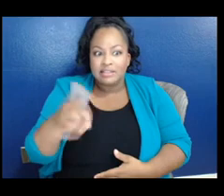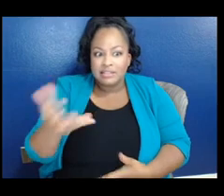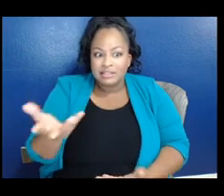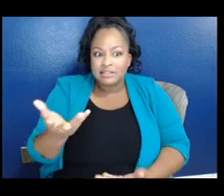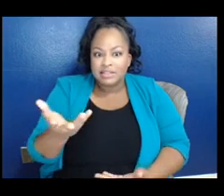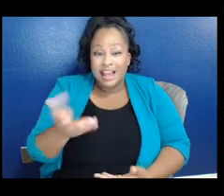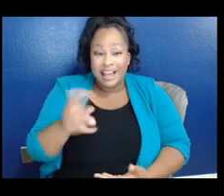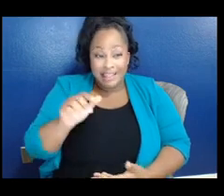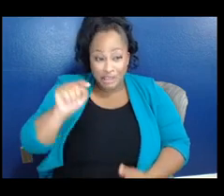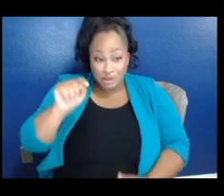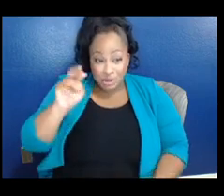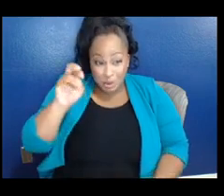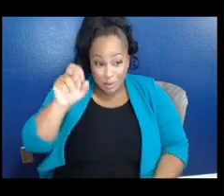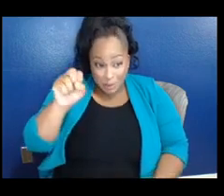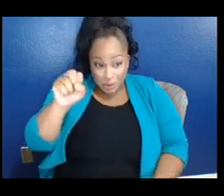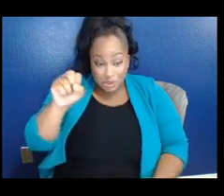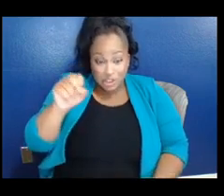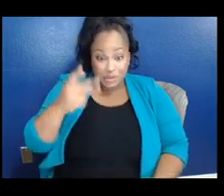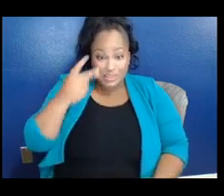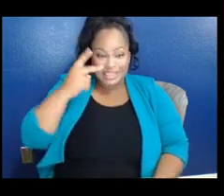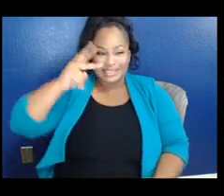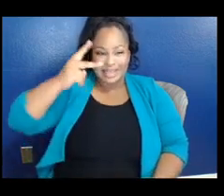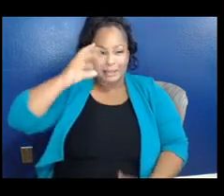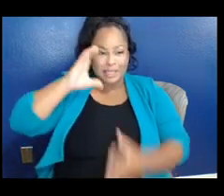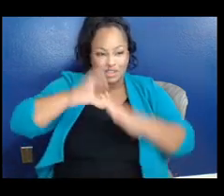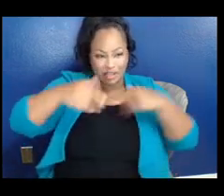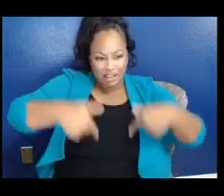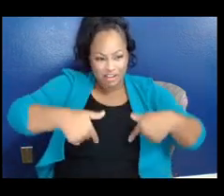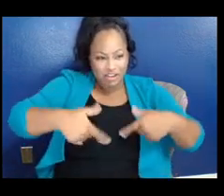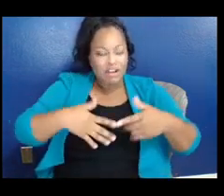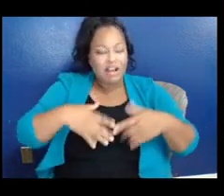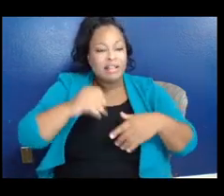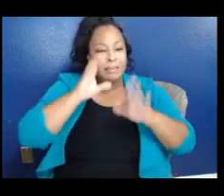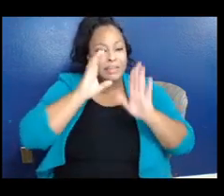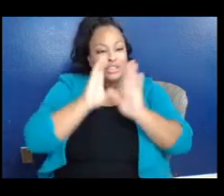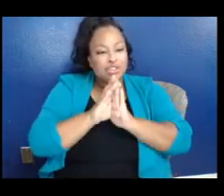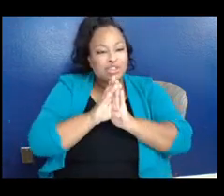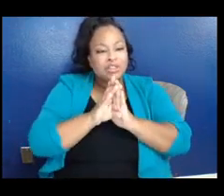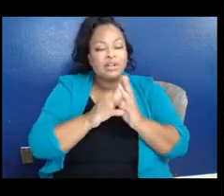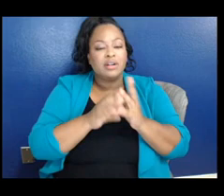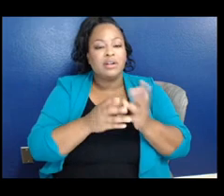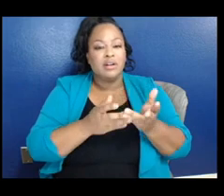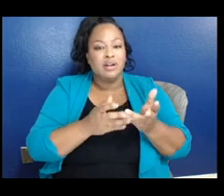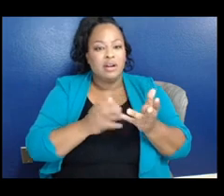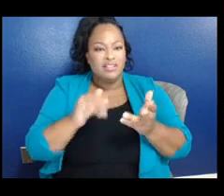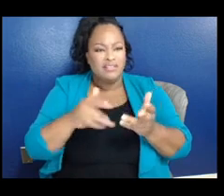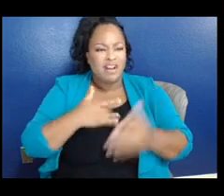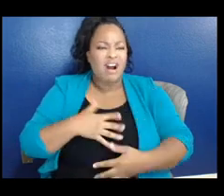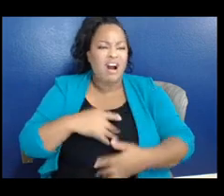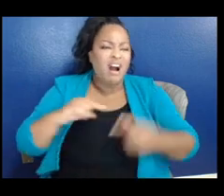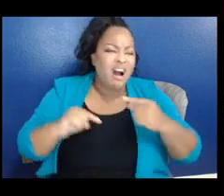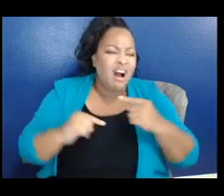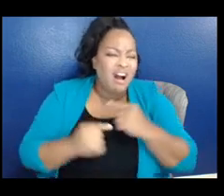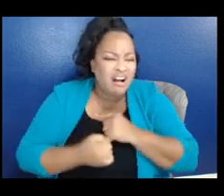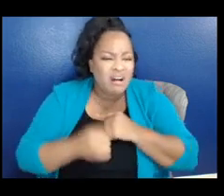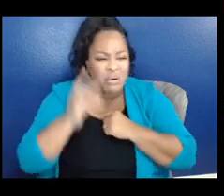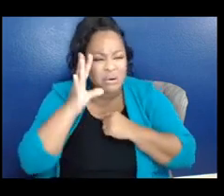what's keeping us. These tumors, which we've got a second picture here, you know, these tumors are what have us doubled